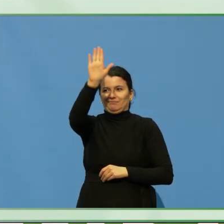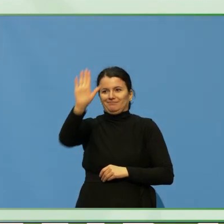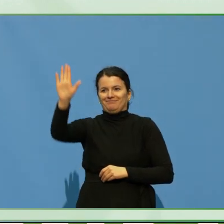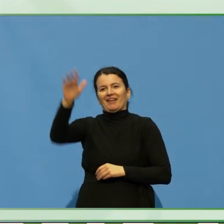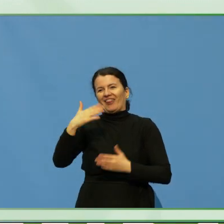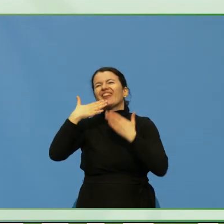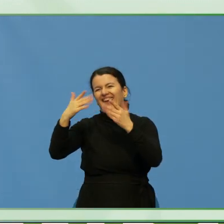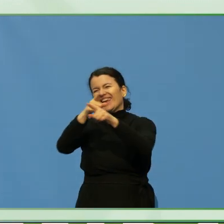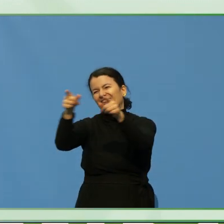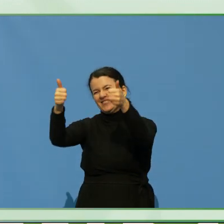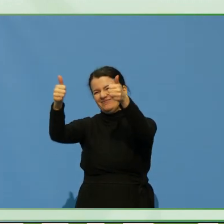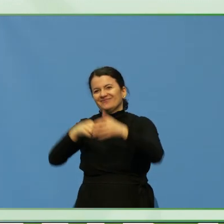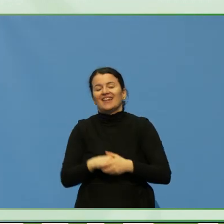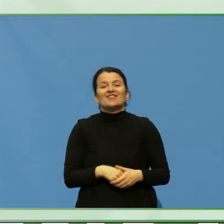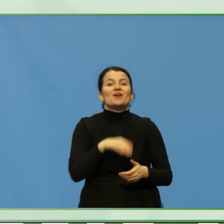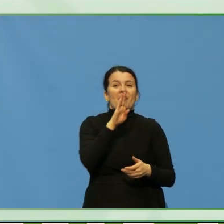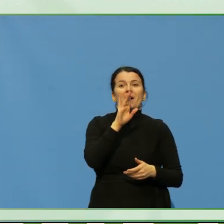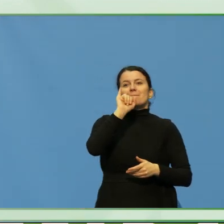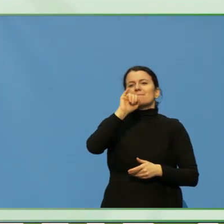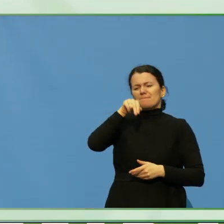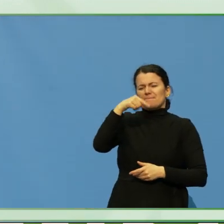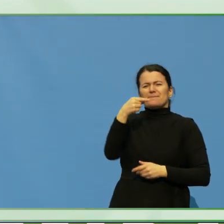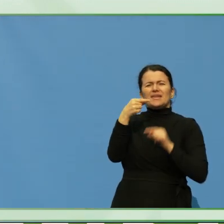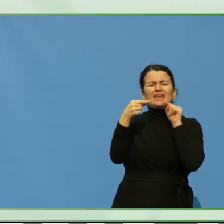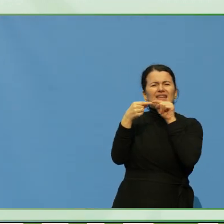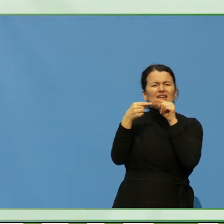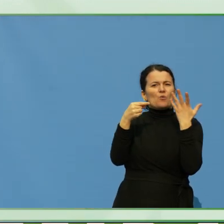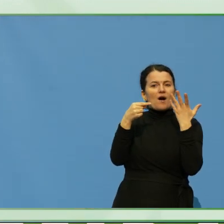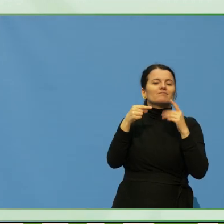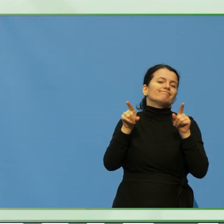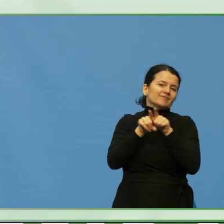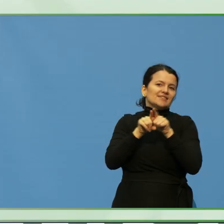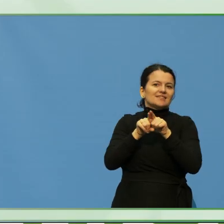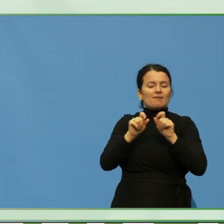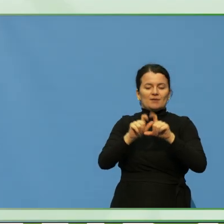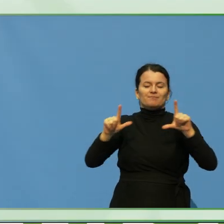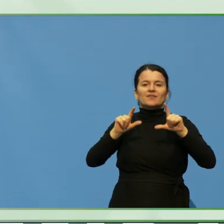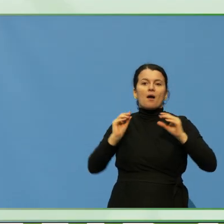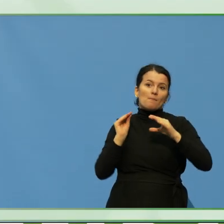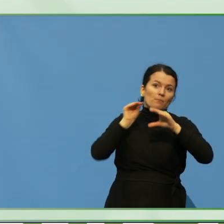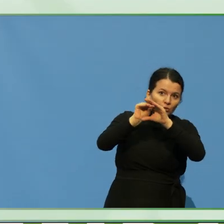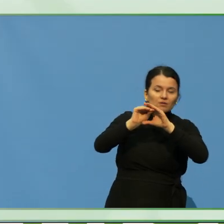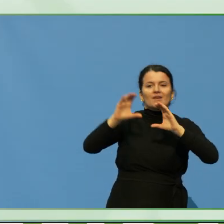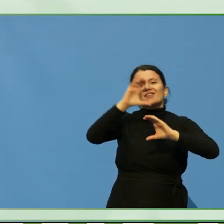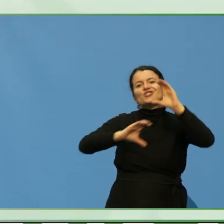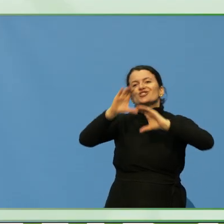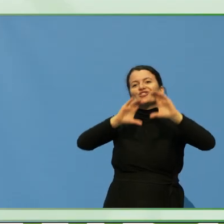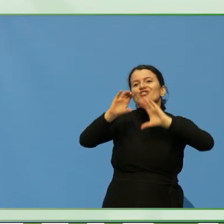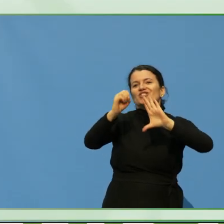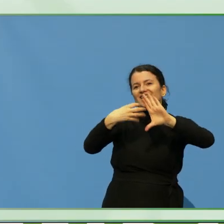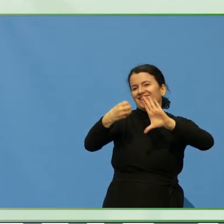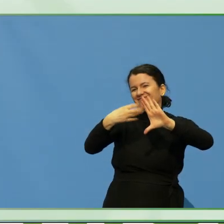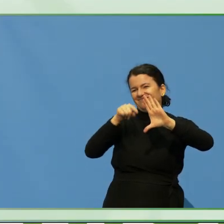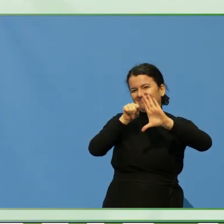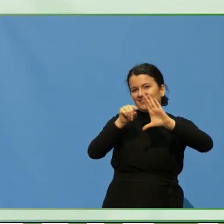really fun search product. And we put it out where you could put in different descriptions and you could create your